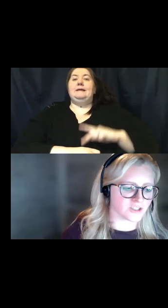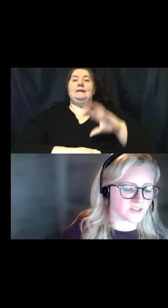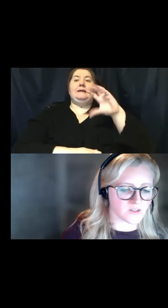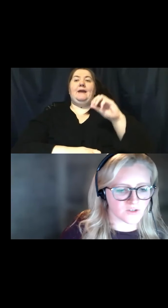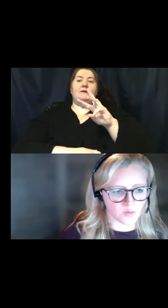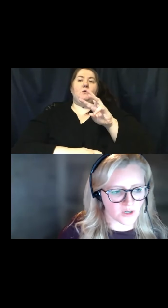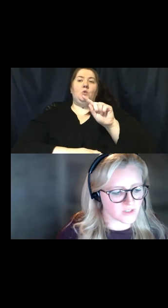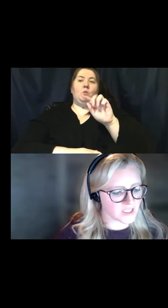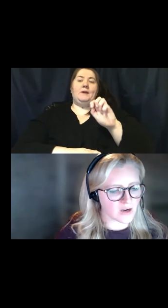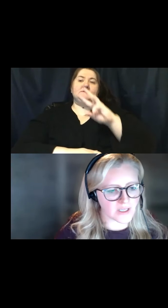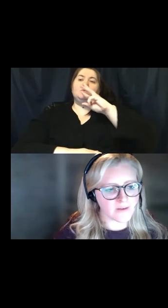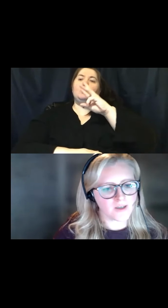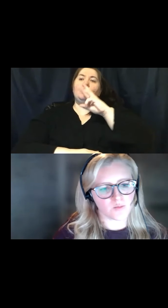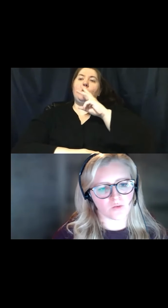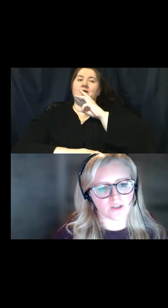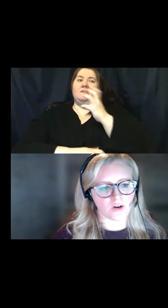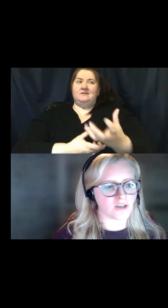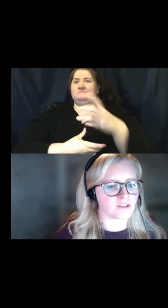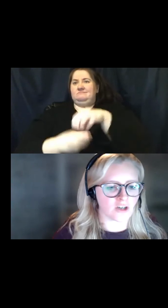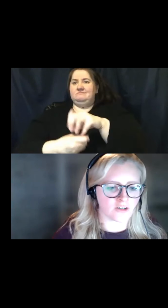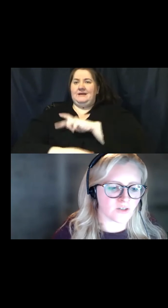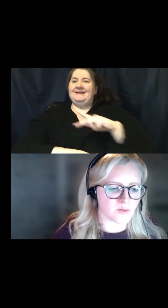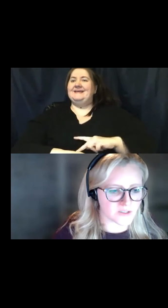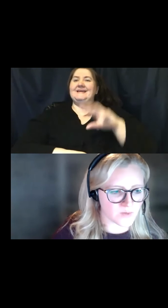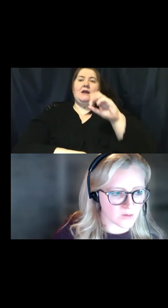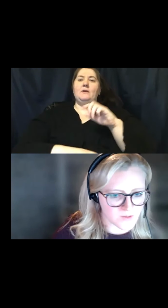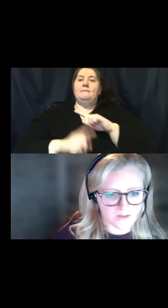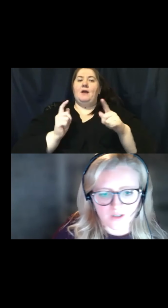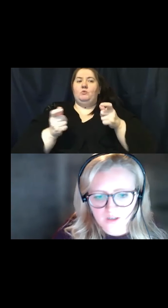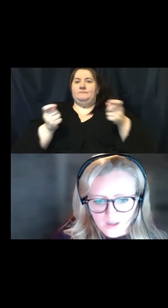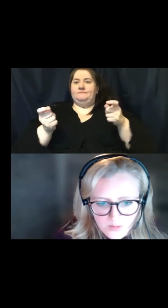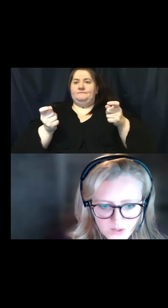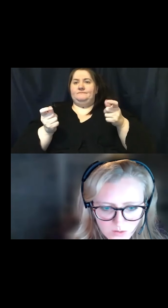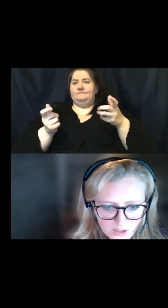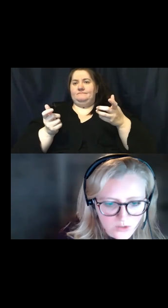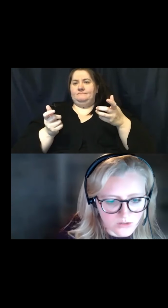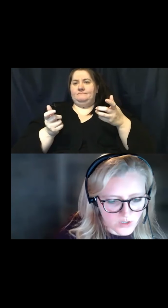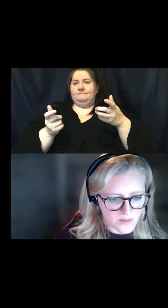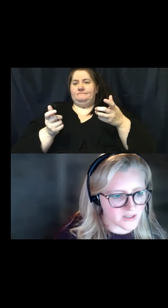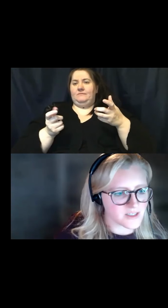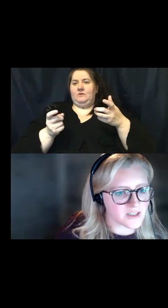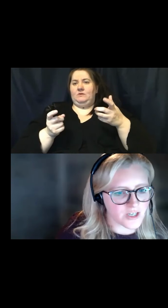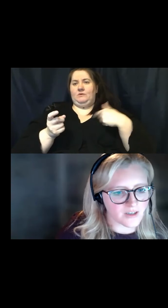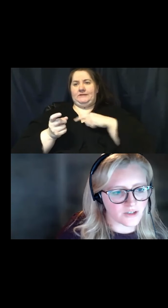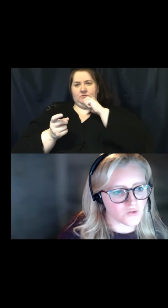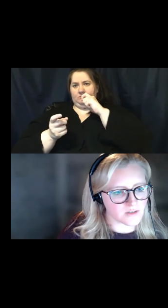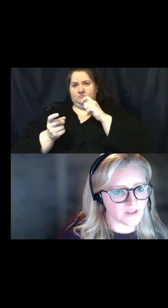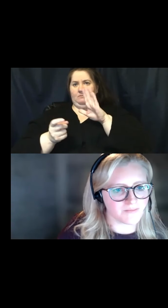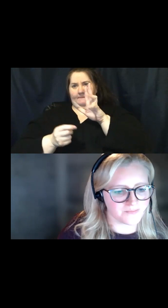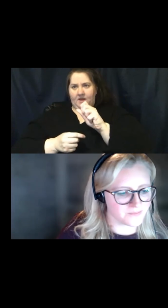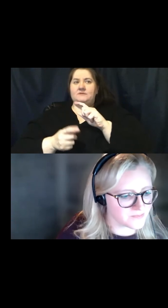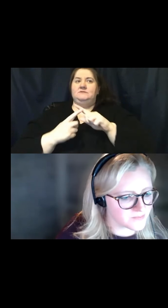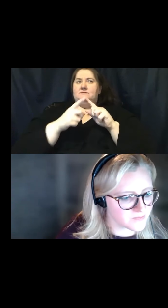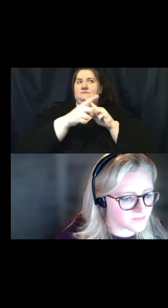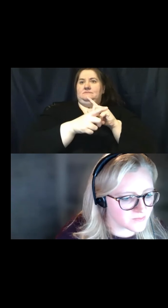Treatment Division is also part of King County, but we aren't in charge of the bus routes. So I will drop that into the chat here shortly.